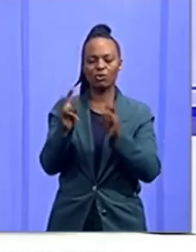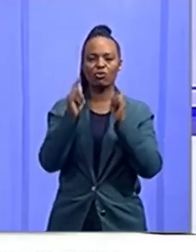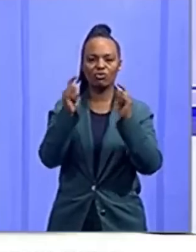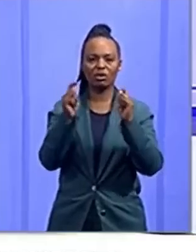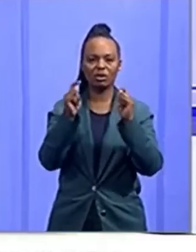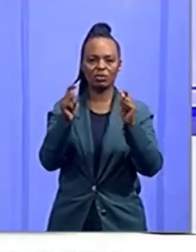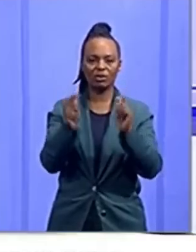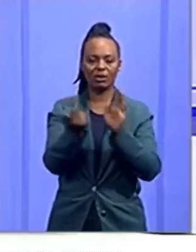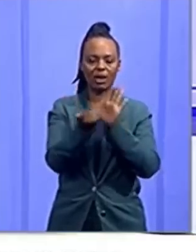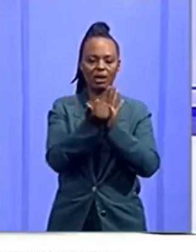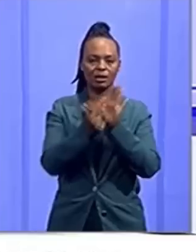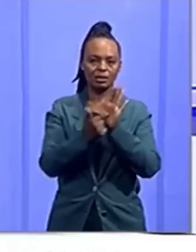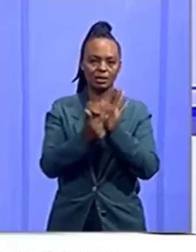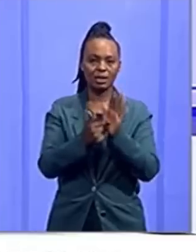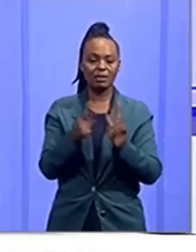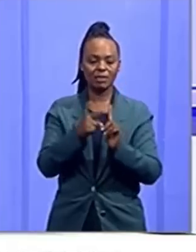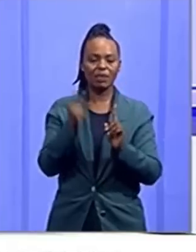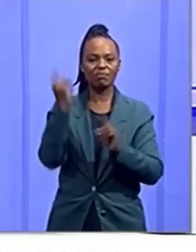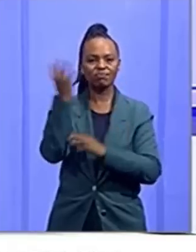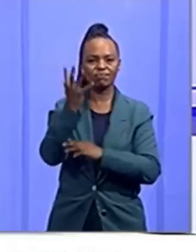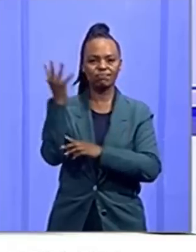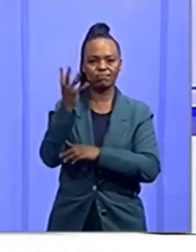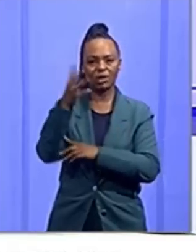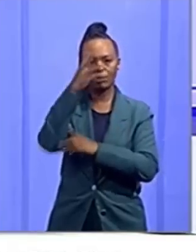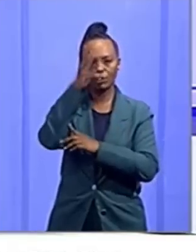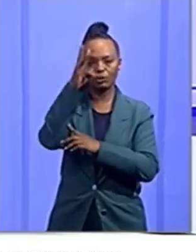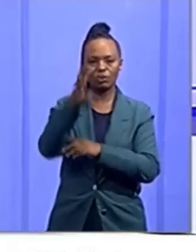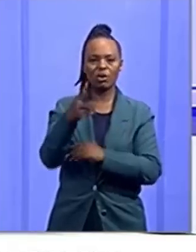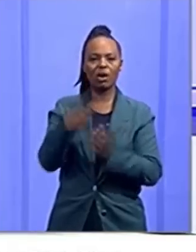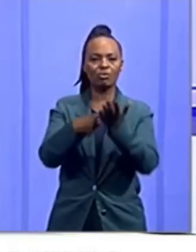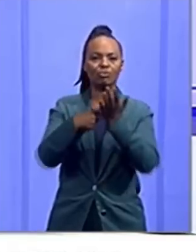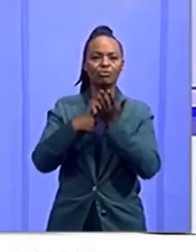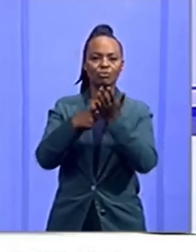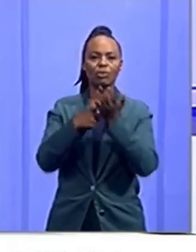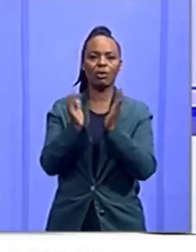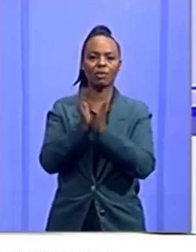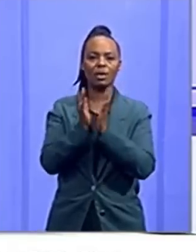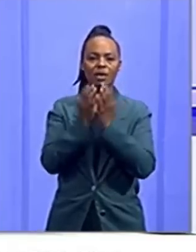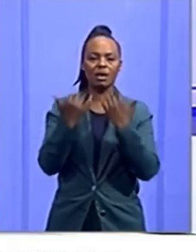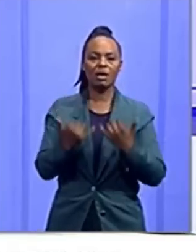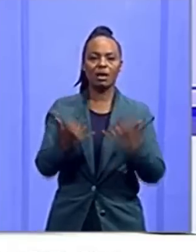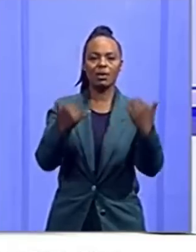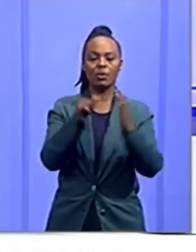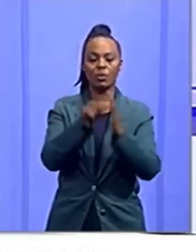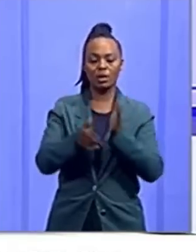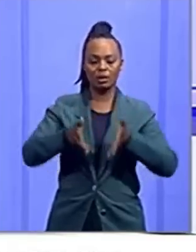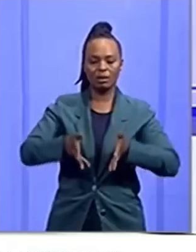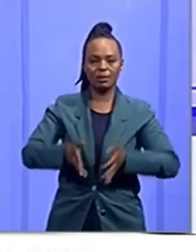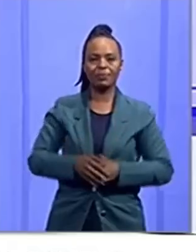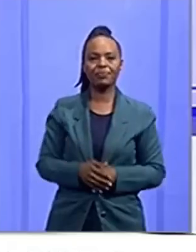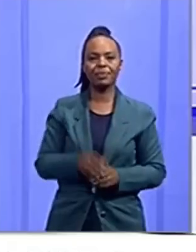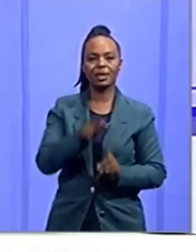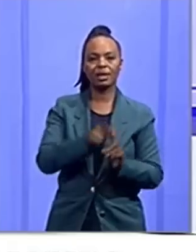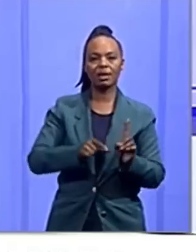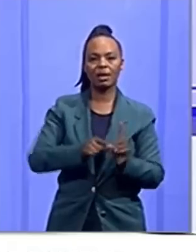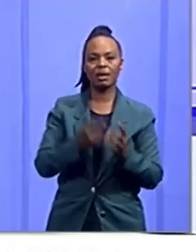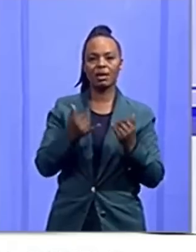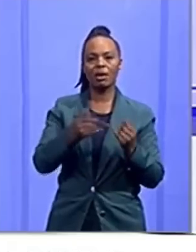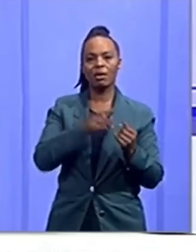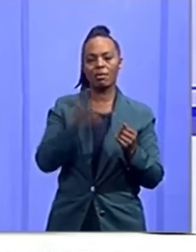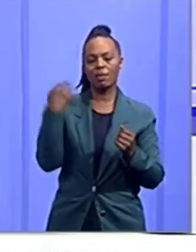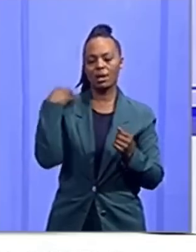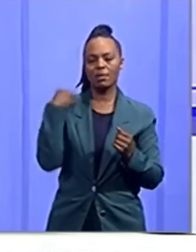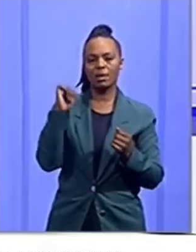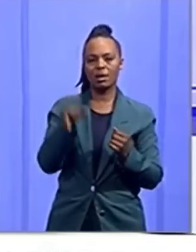bua le babegadikgang kwa Pretoria ka ga merero e sekasekilweng kwa kopanong ya kabinete beke eno, tona kwa kantorong ya